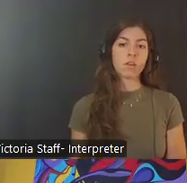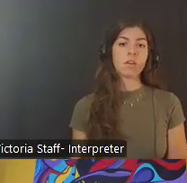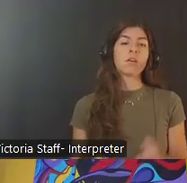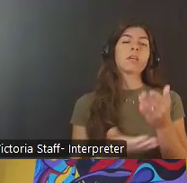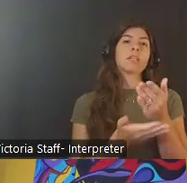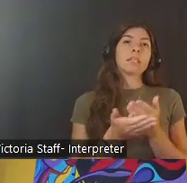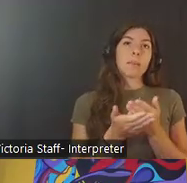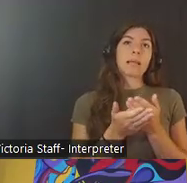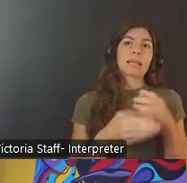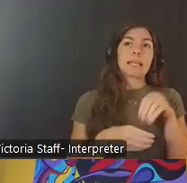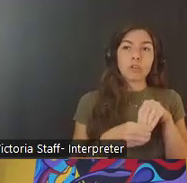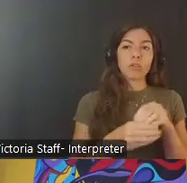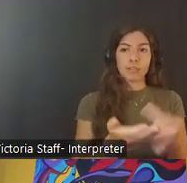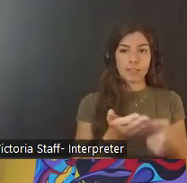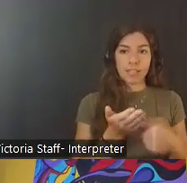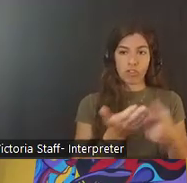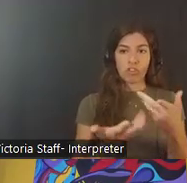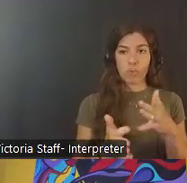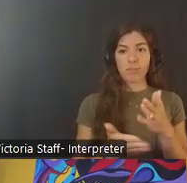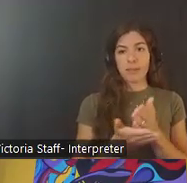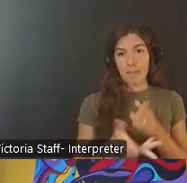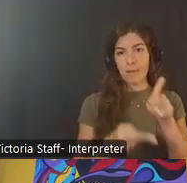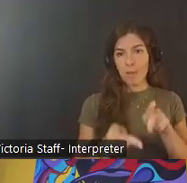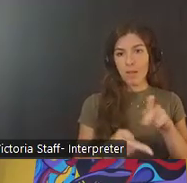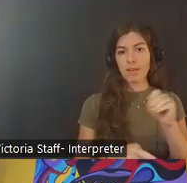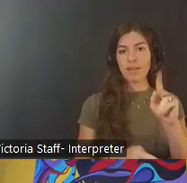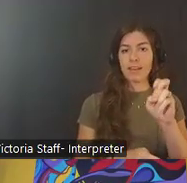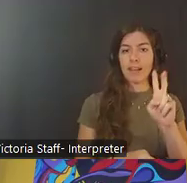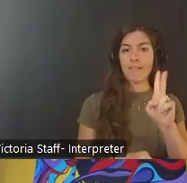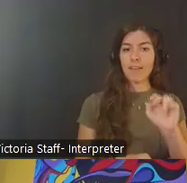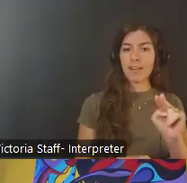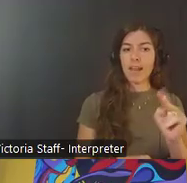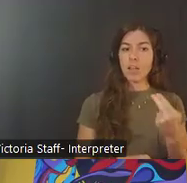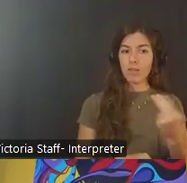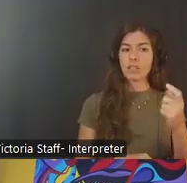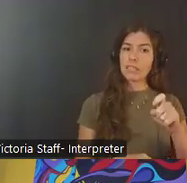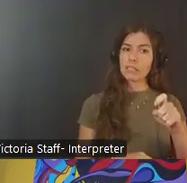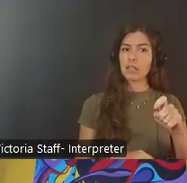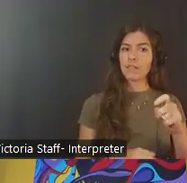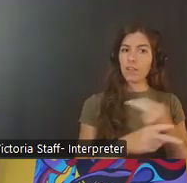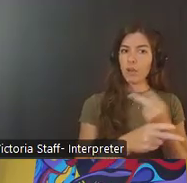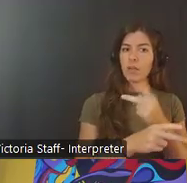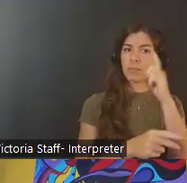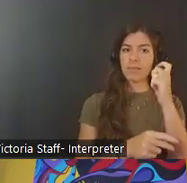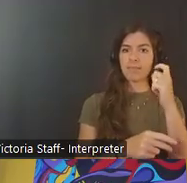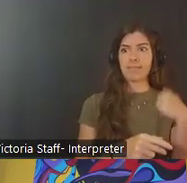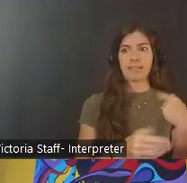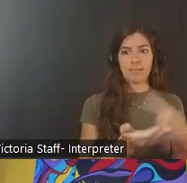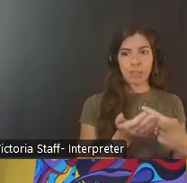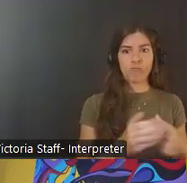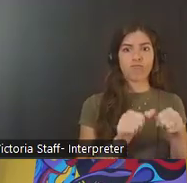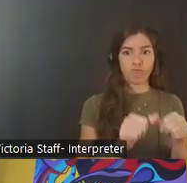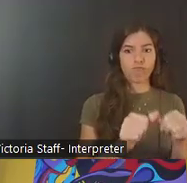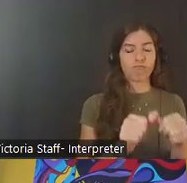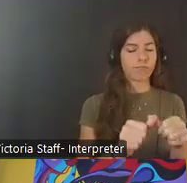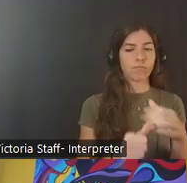internal discussions about this already with some folks, and Kevin and I kind of need to get up to speed with, because this has been an ongoing discussion internally,